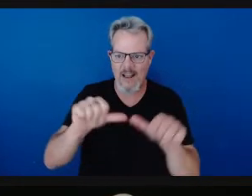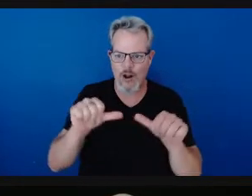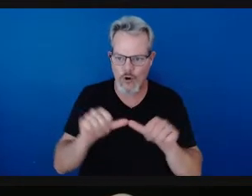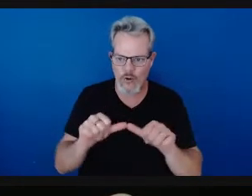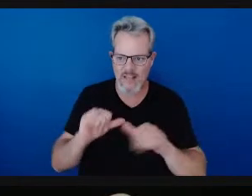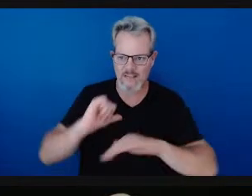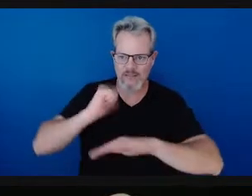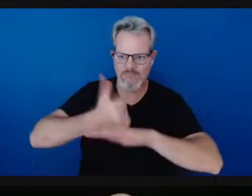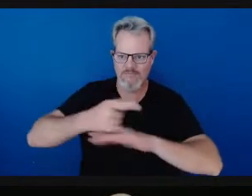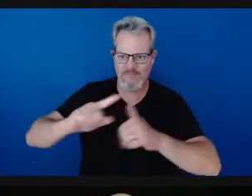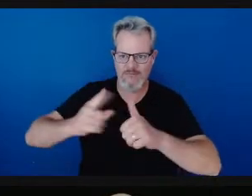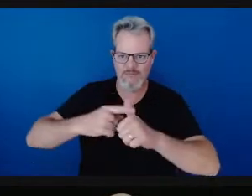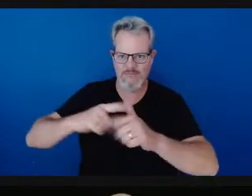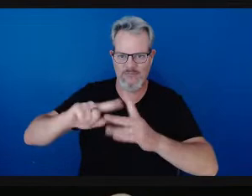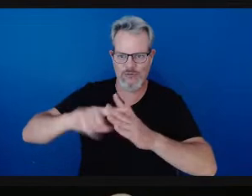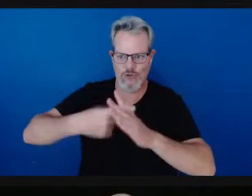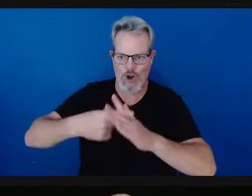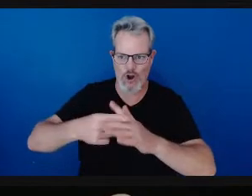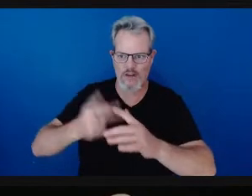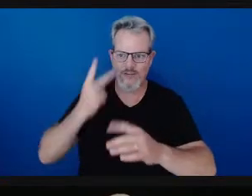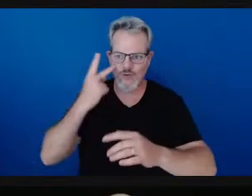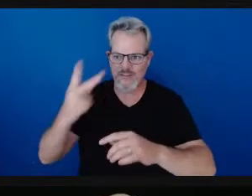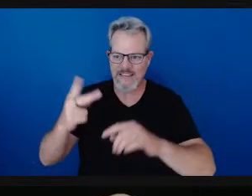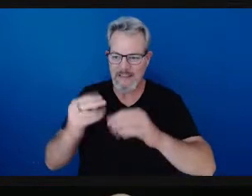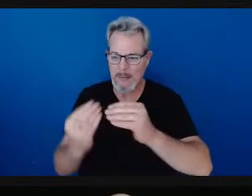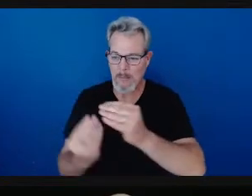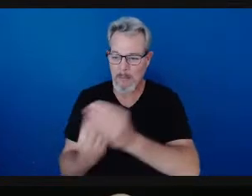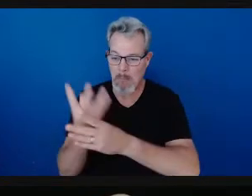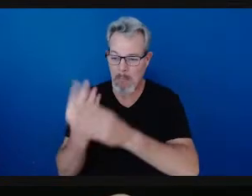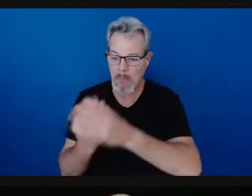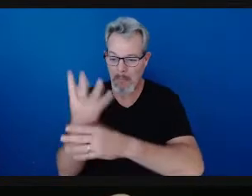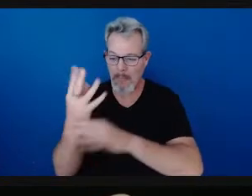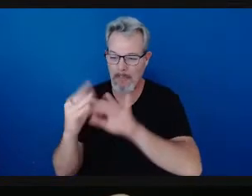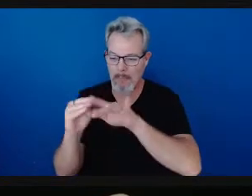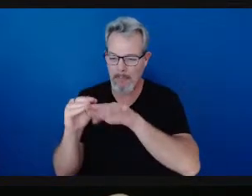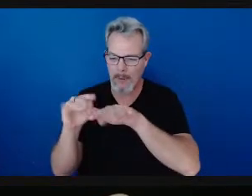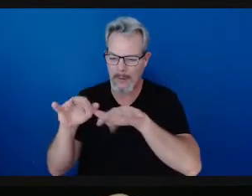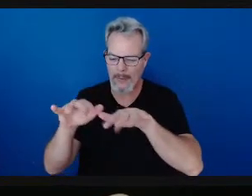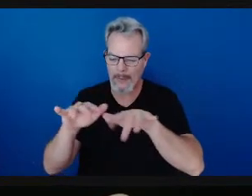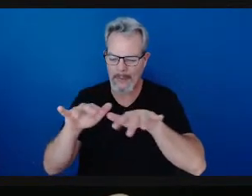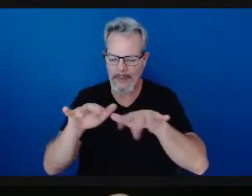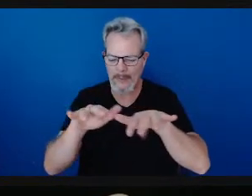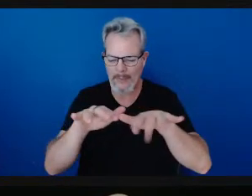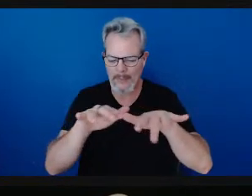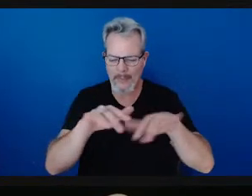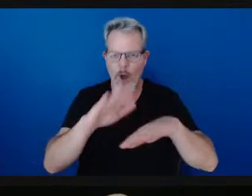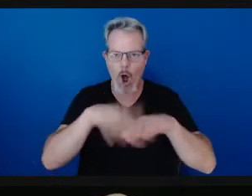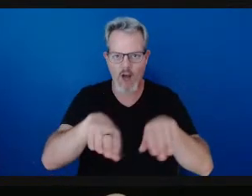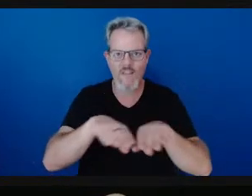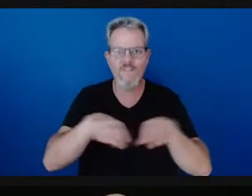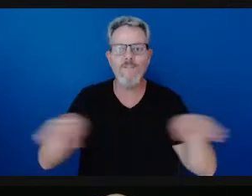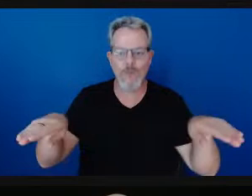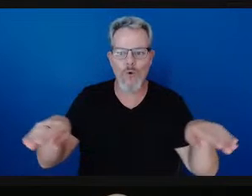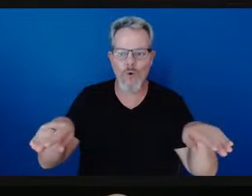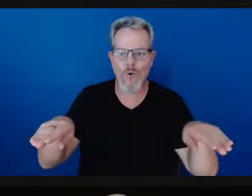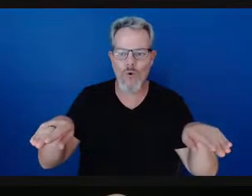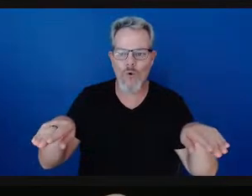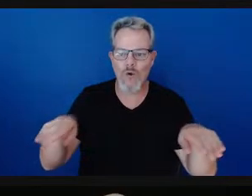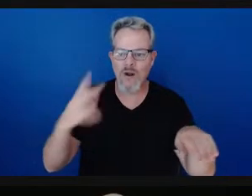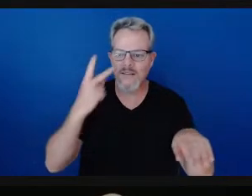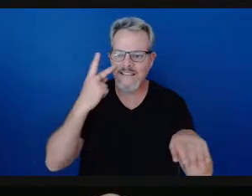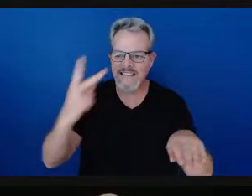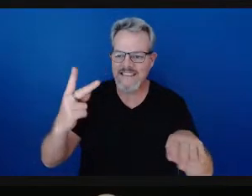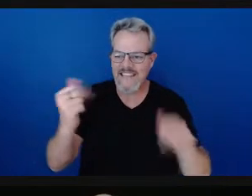There it is right there. It starts to creep across the crater floor. That's all we can see from this side of the camera, as all these big chunks of lava